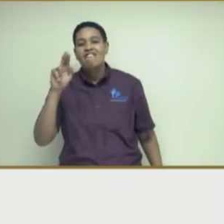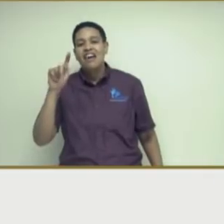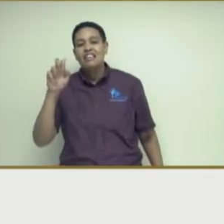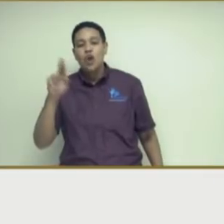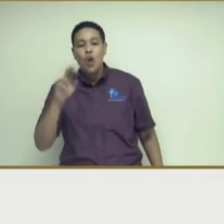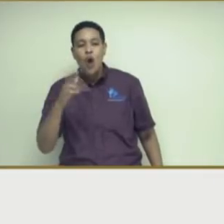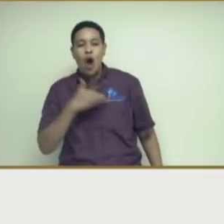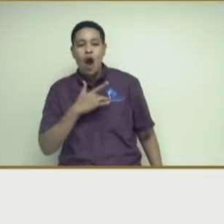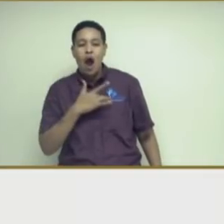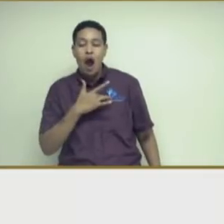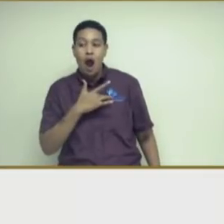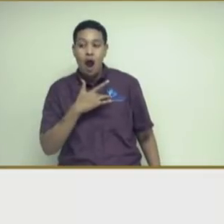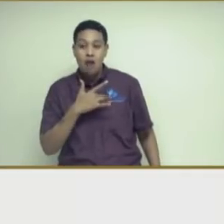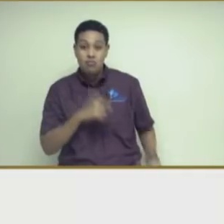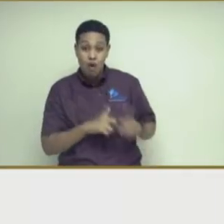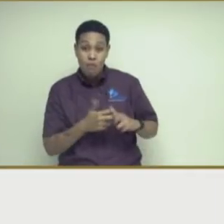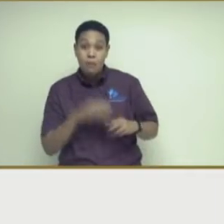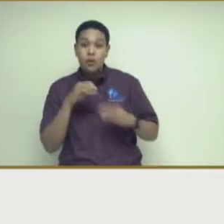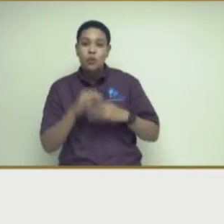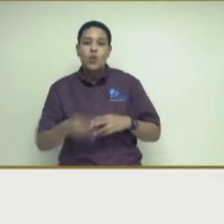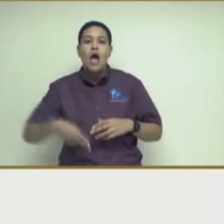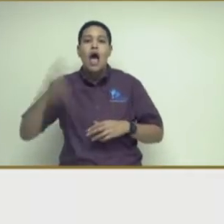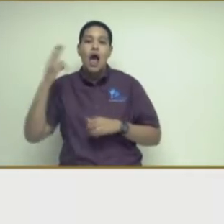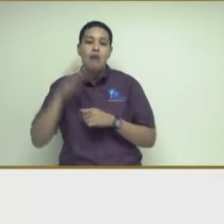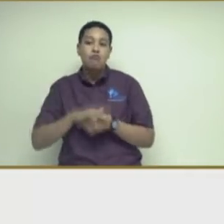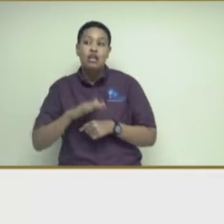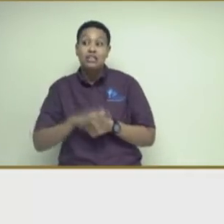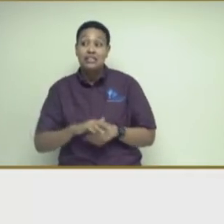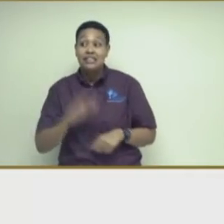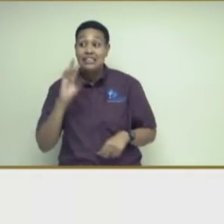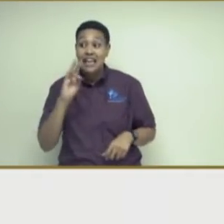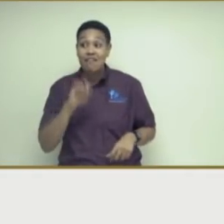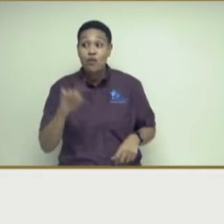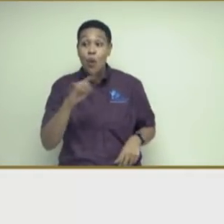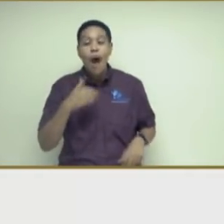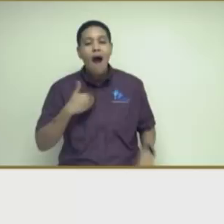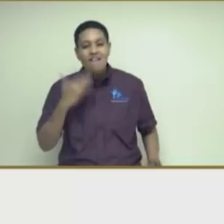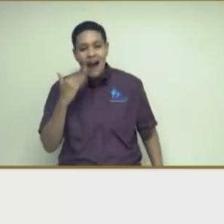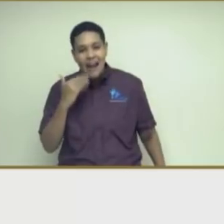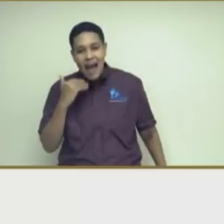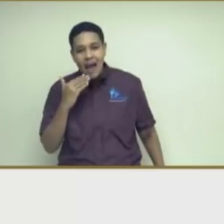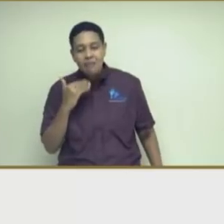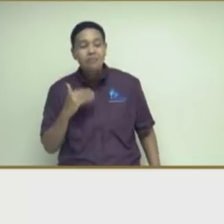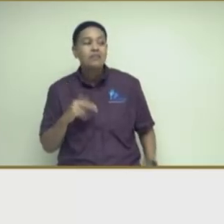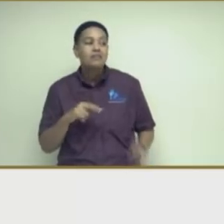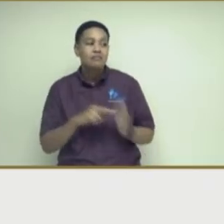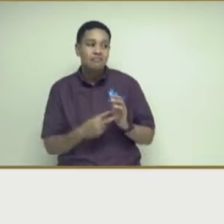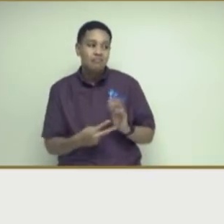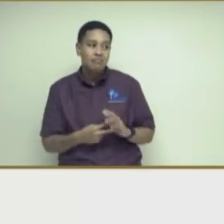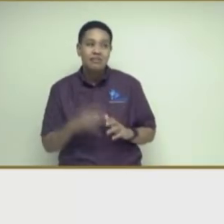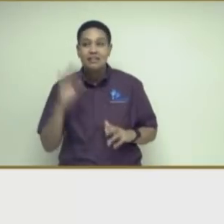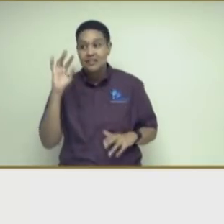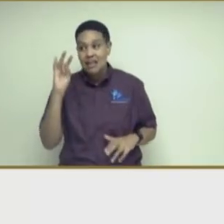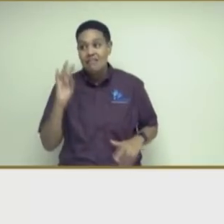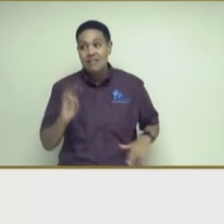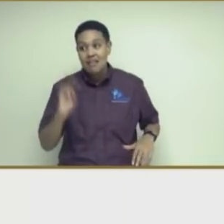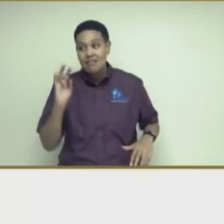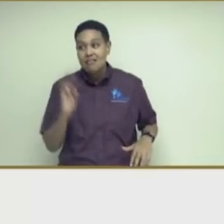disease, including hypertension. including hypertension. 7 of those had diabetes, which meant that